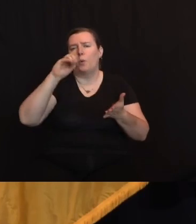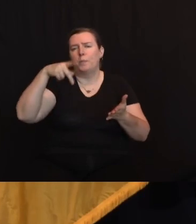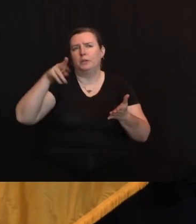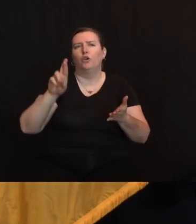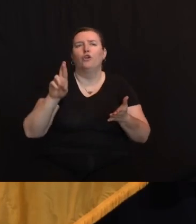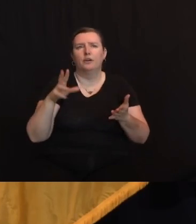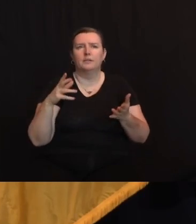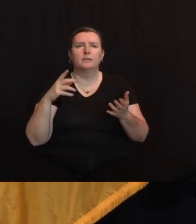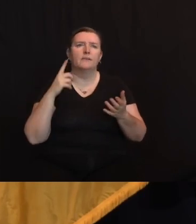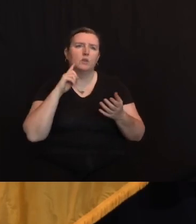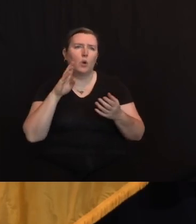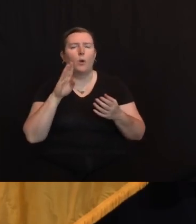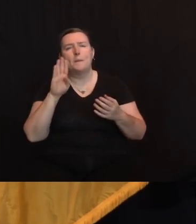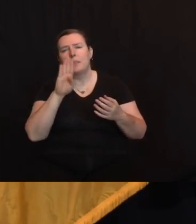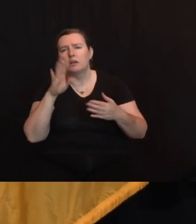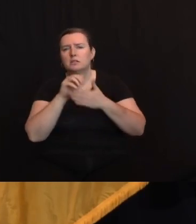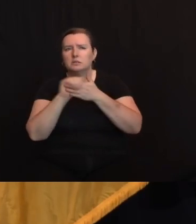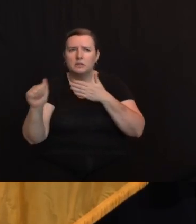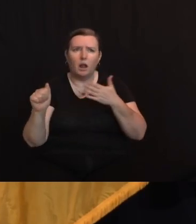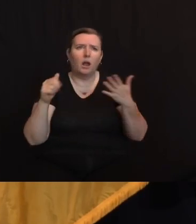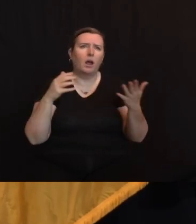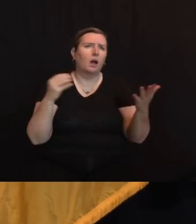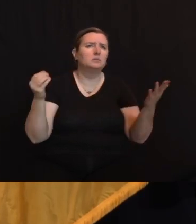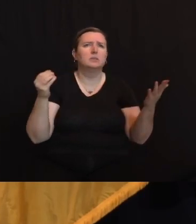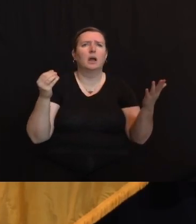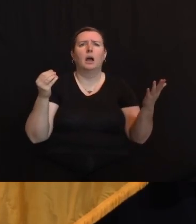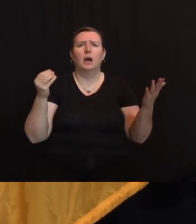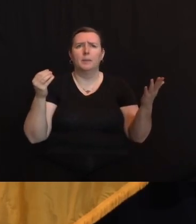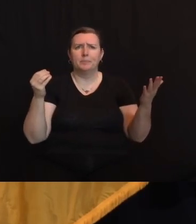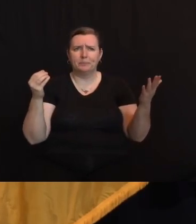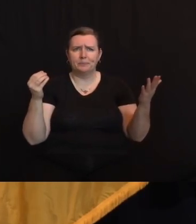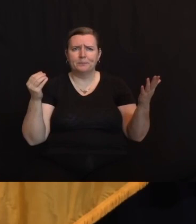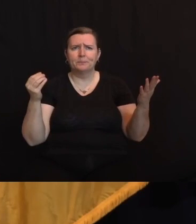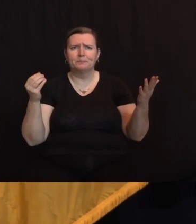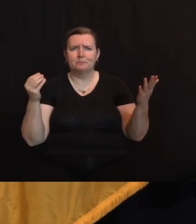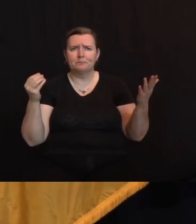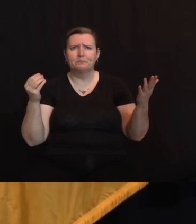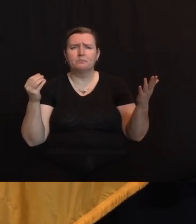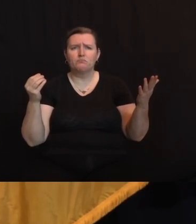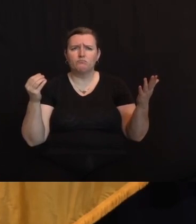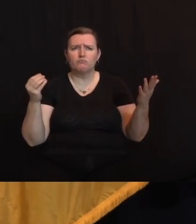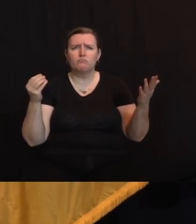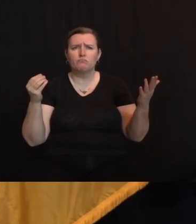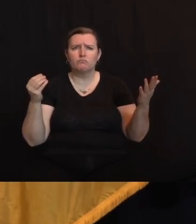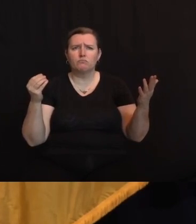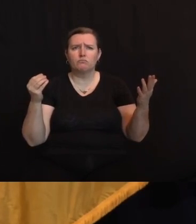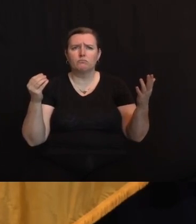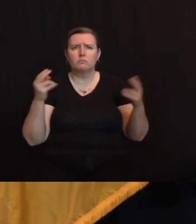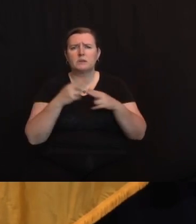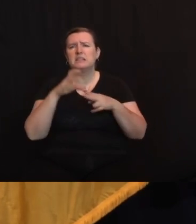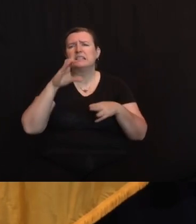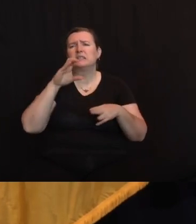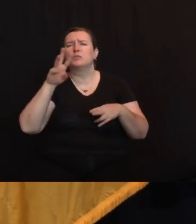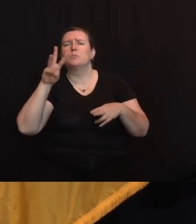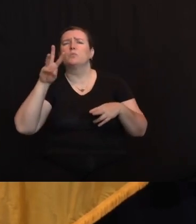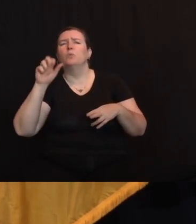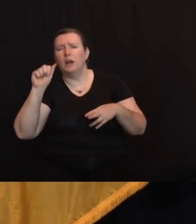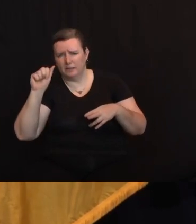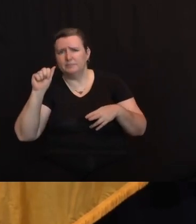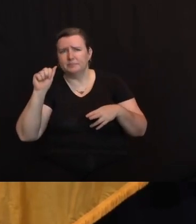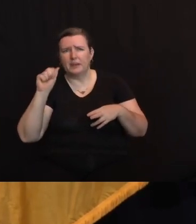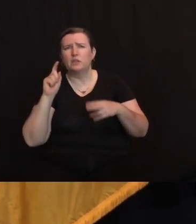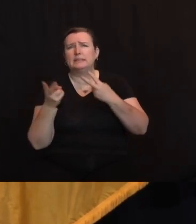has declined to release records backing up costs for savings with the CWA and certain details about your task forces